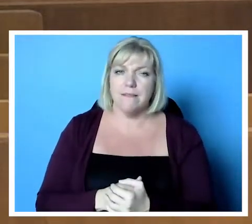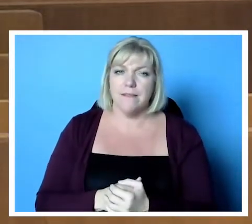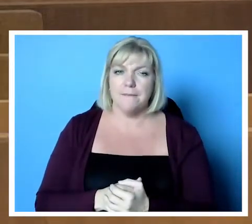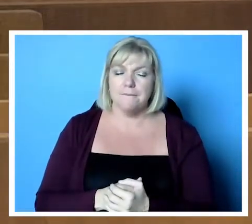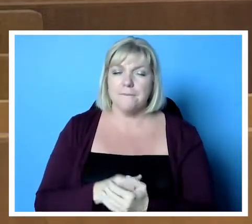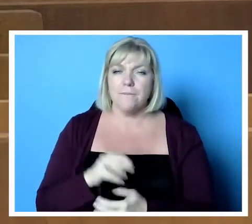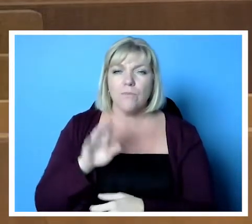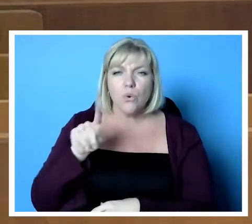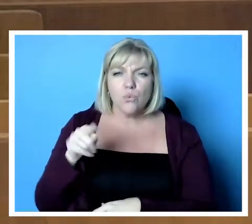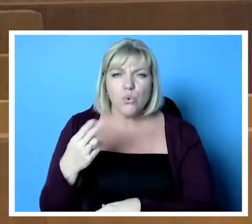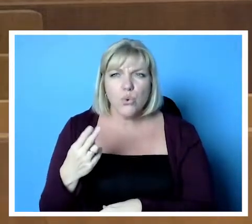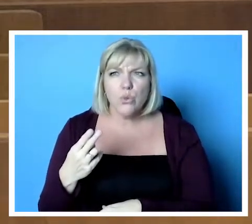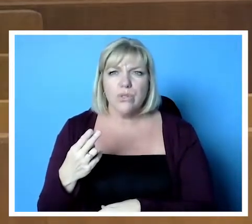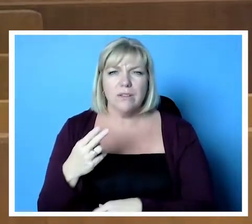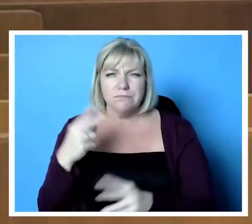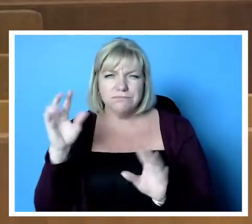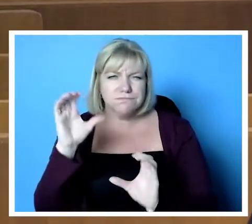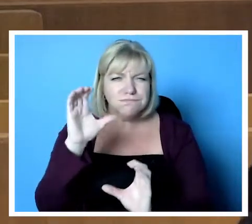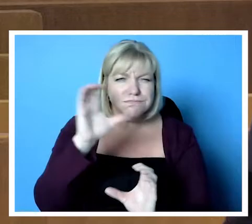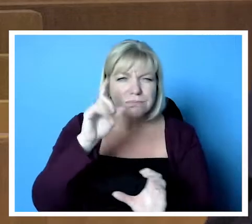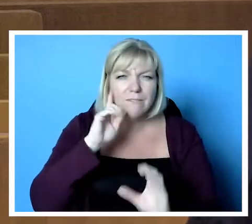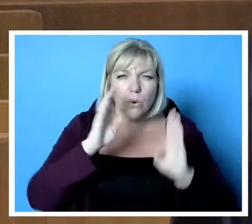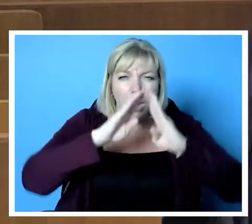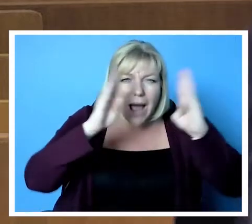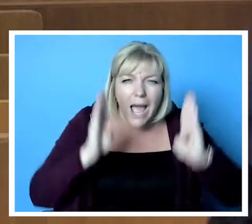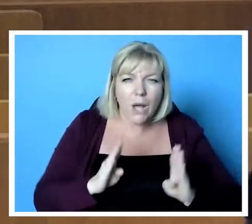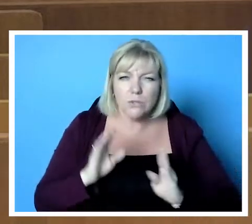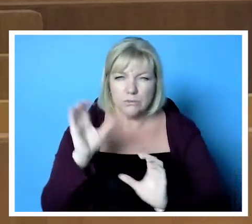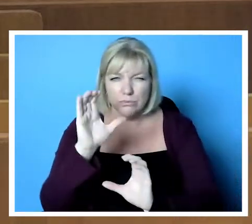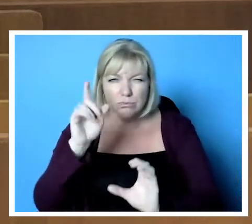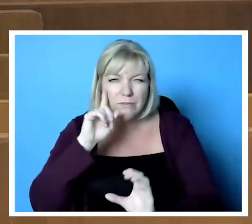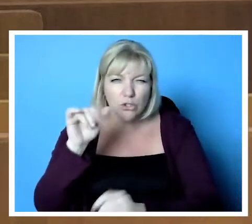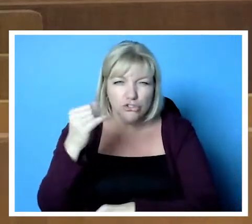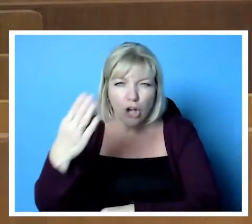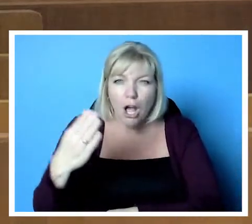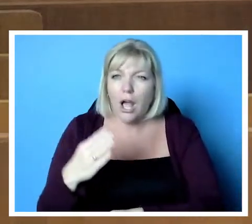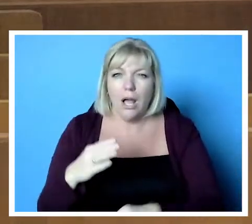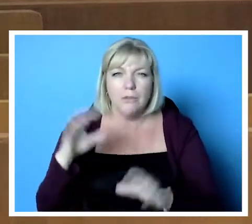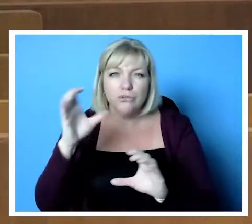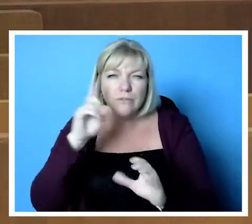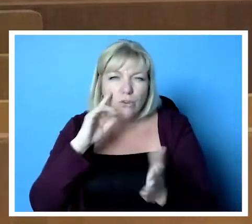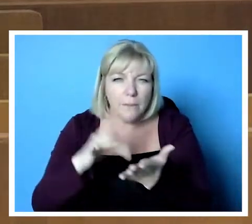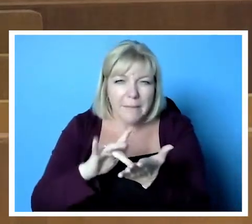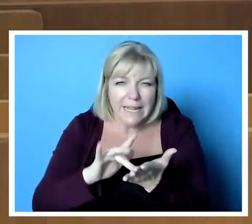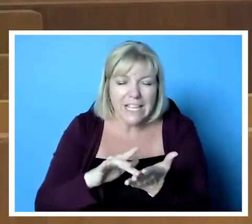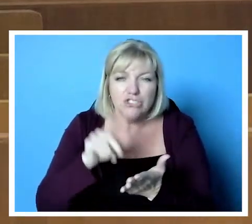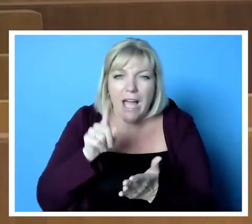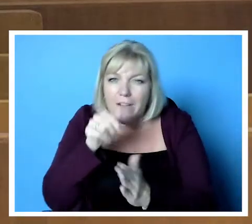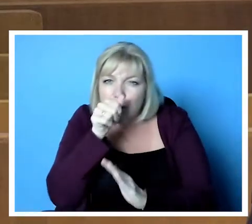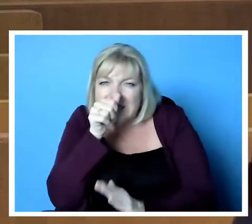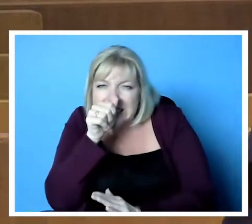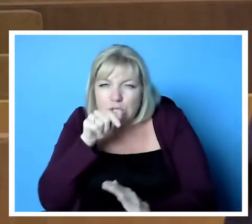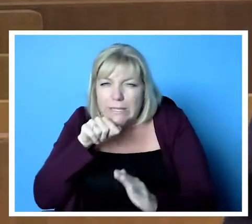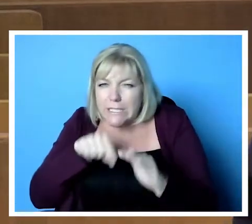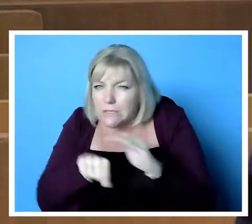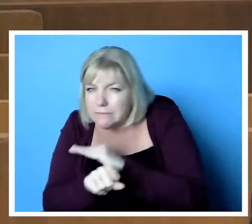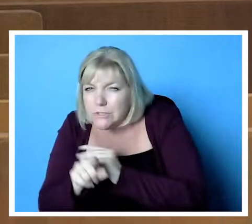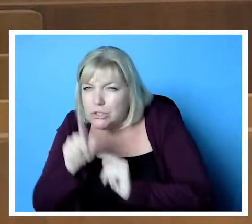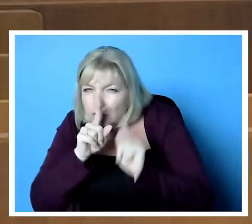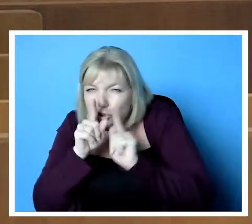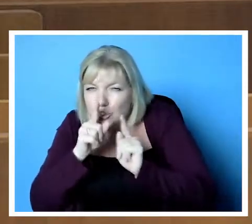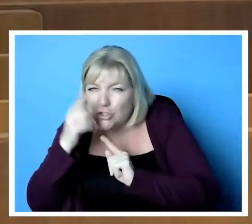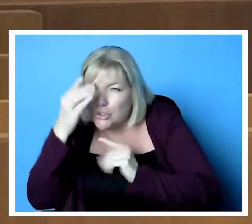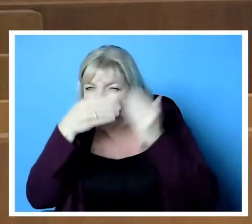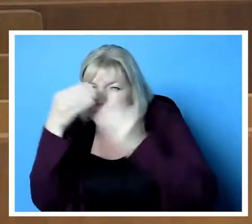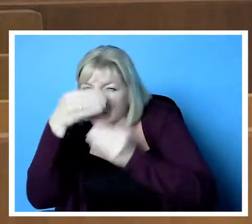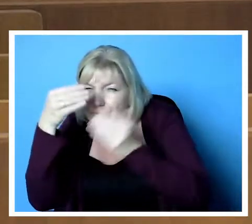works to find them houses and jobs and medication. She has to secretly network to get the medication they need,